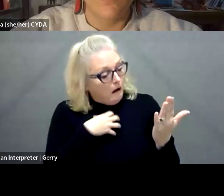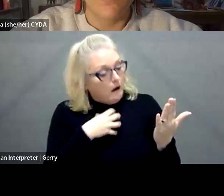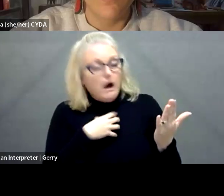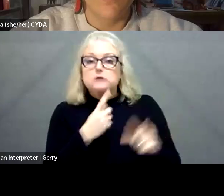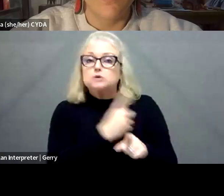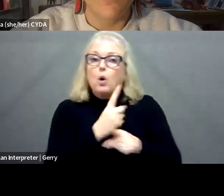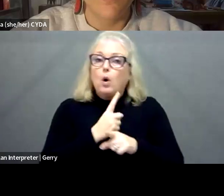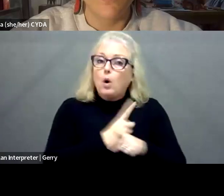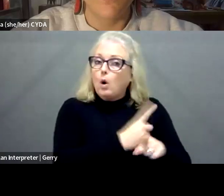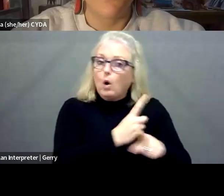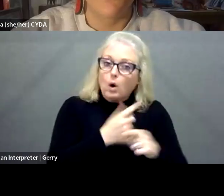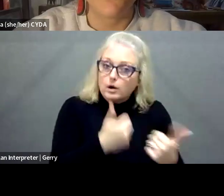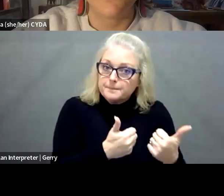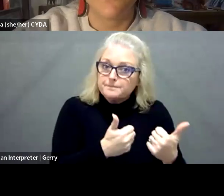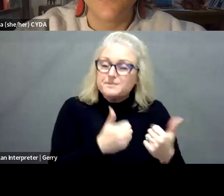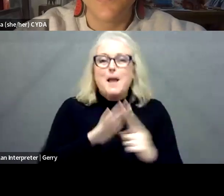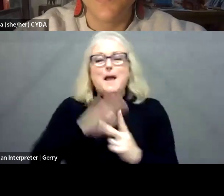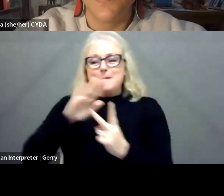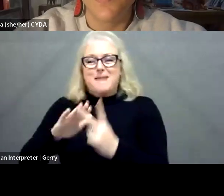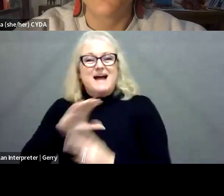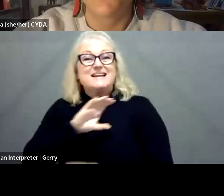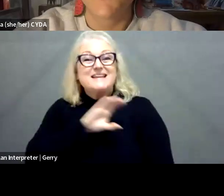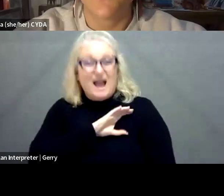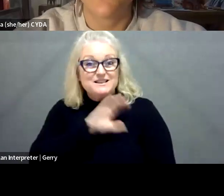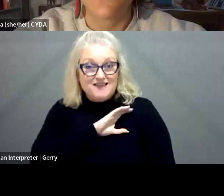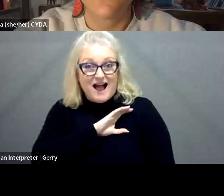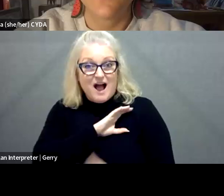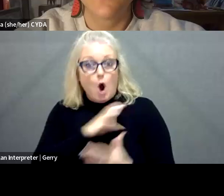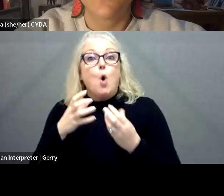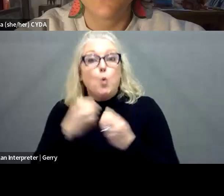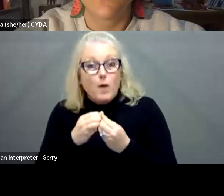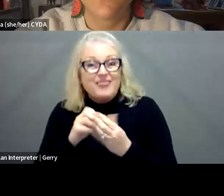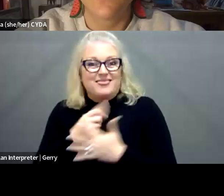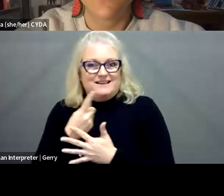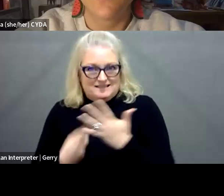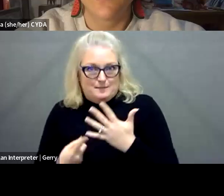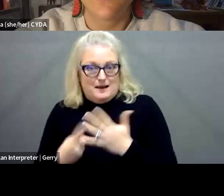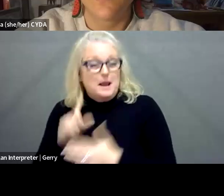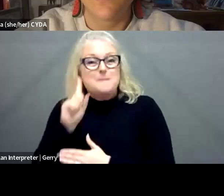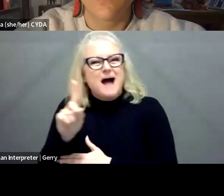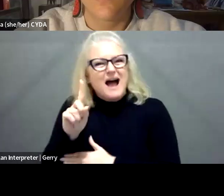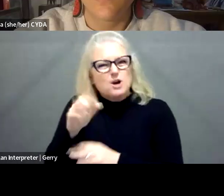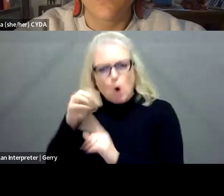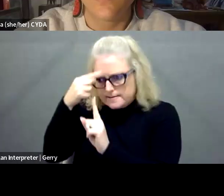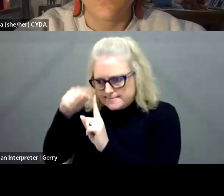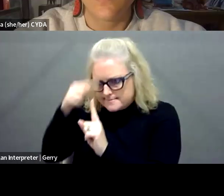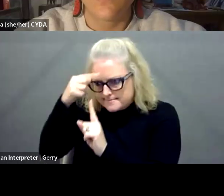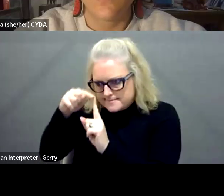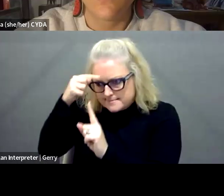characters that, where you don't focus on disability necessarily, because we